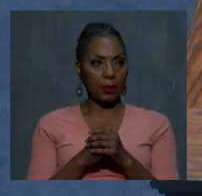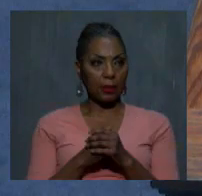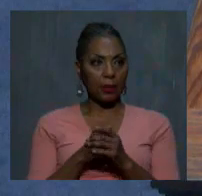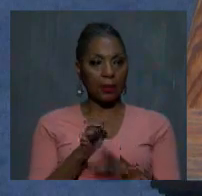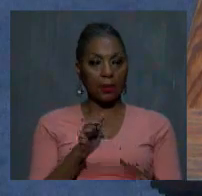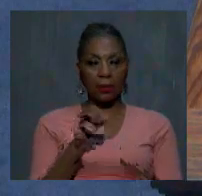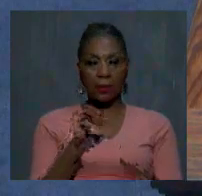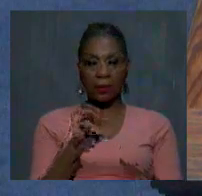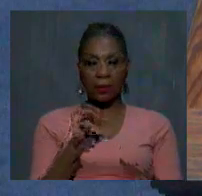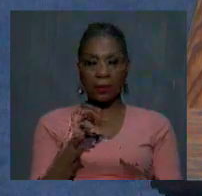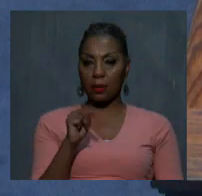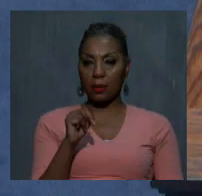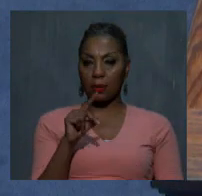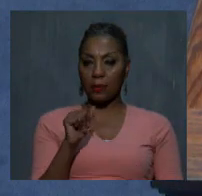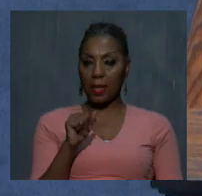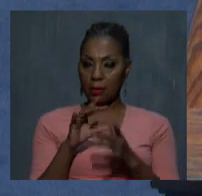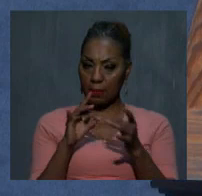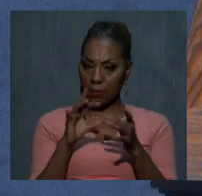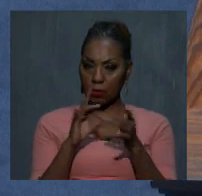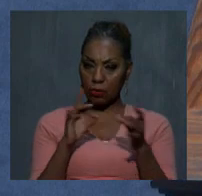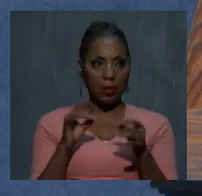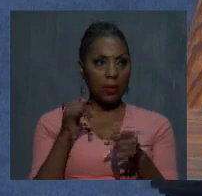I mentioned last time we was here